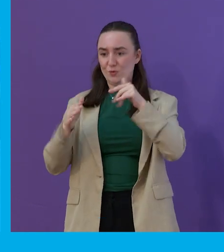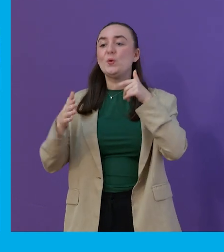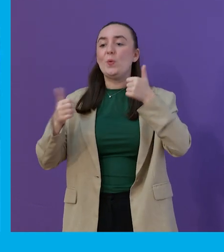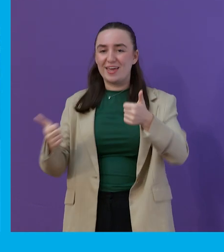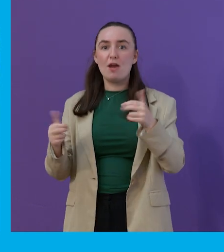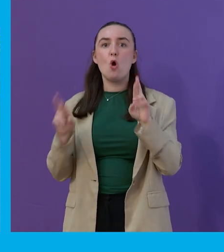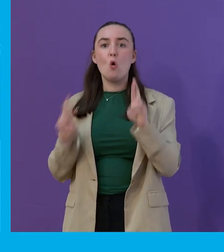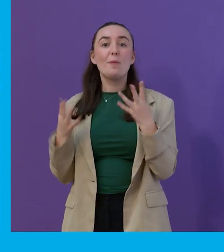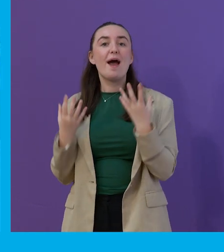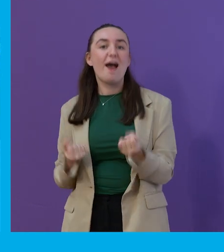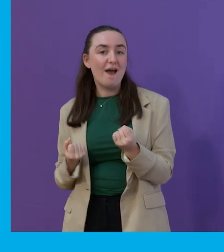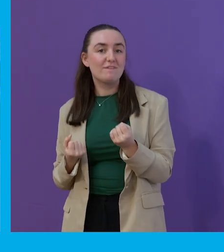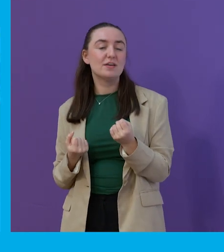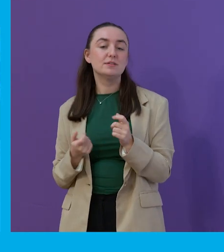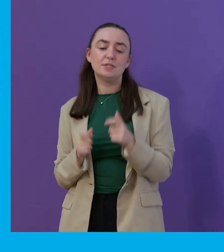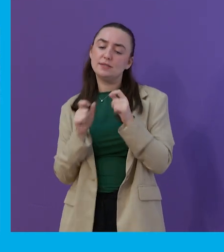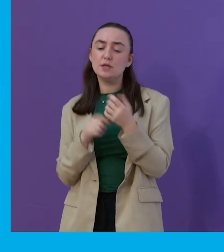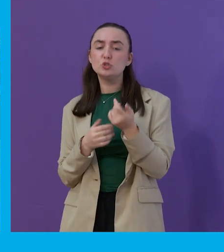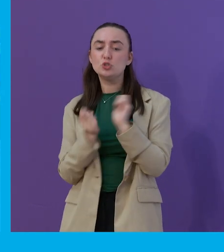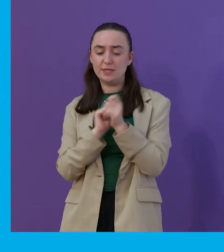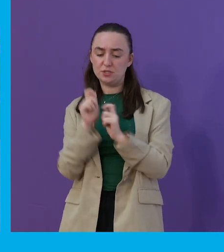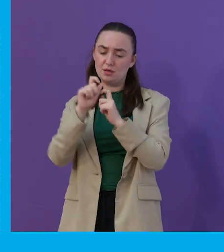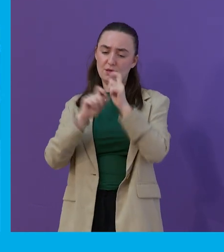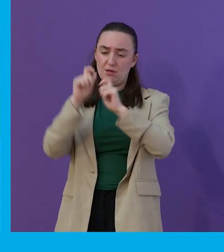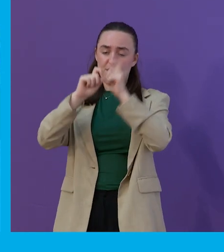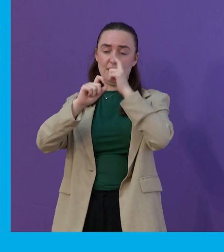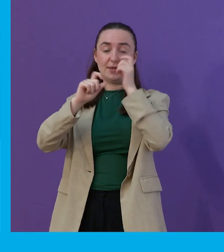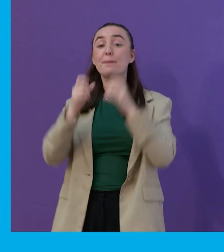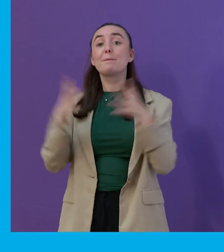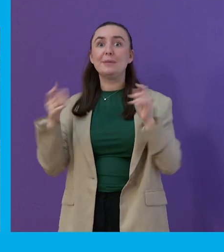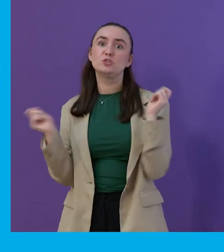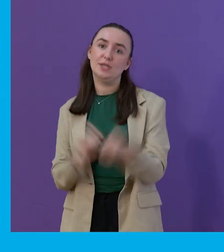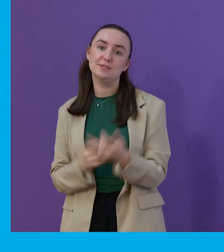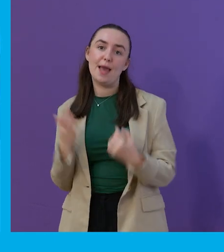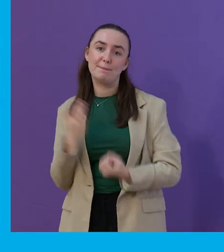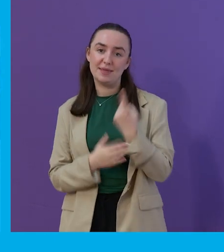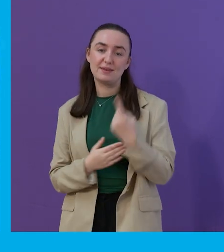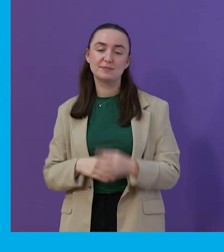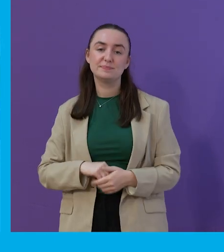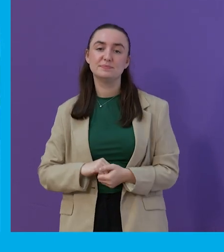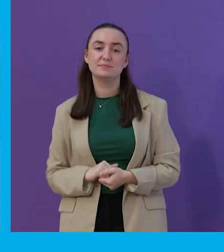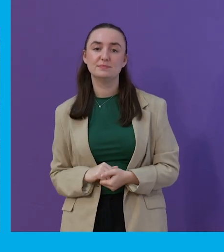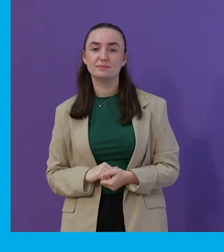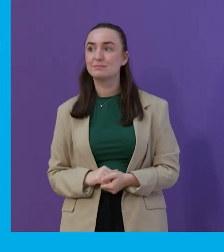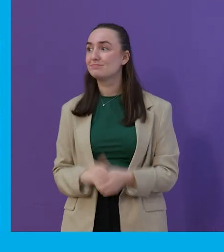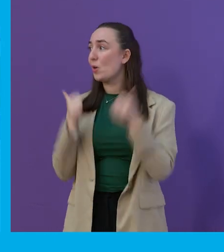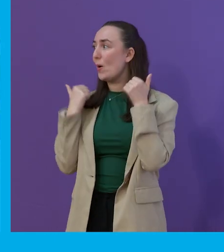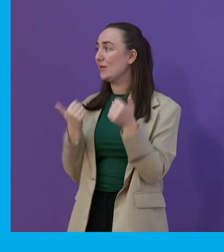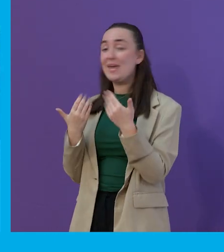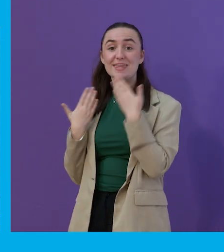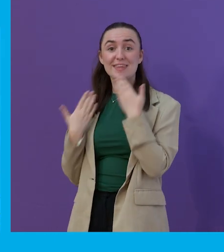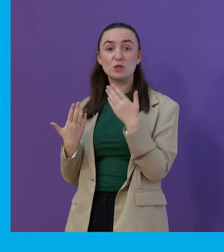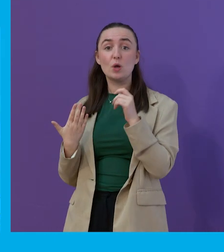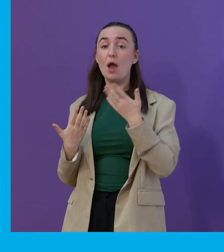small changes can quickly add up. And it's not all doom and gloom. There's a lot of things to be really hopeful about. Great. Okay. Thank you very much for that. So I just want to